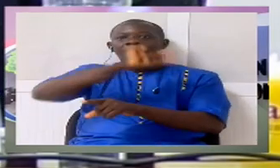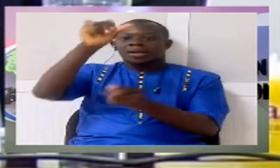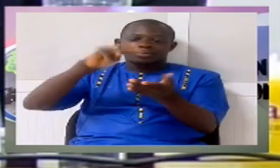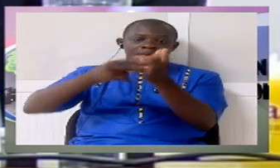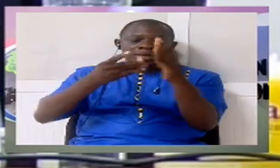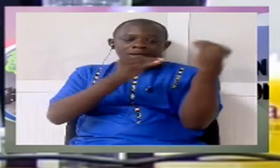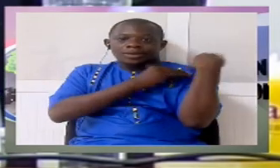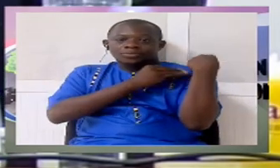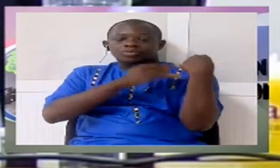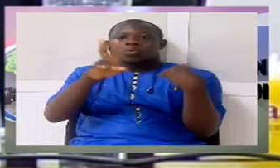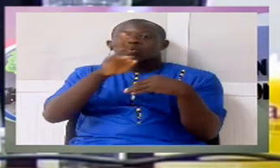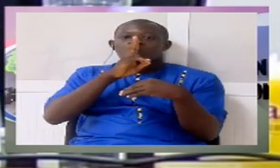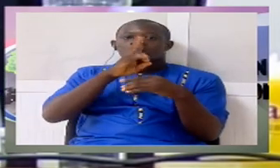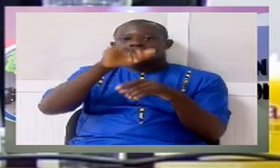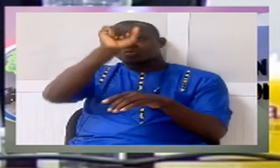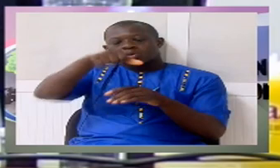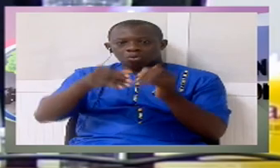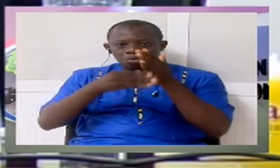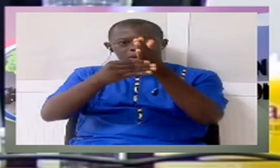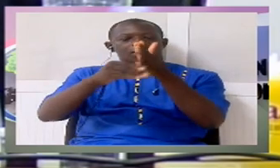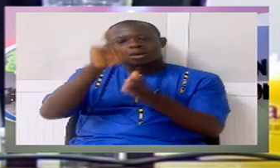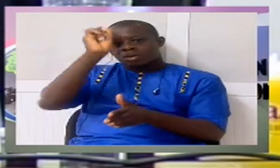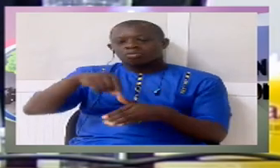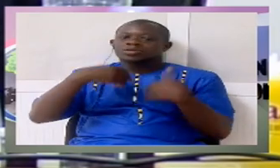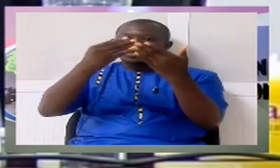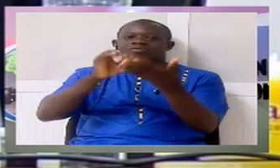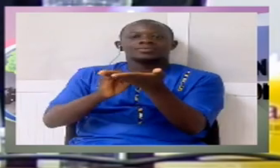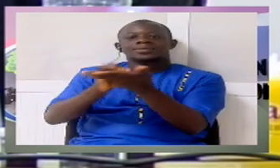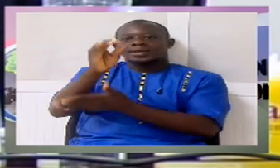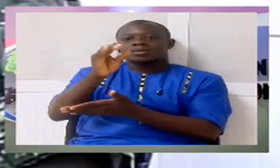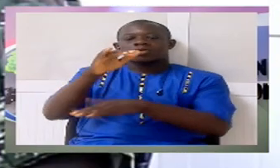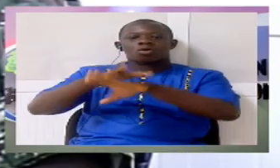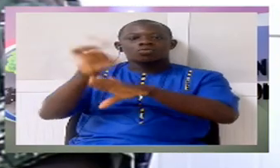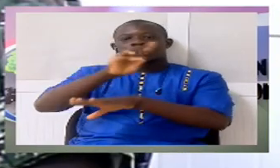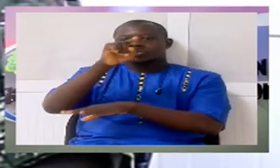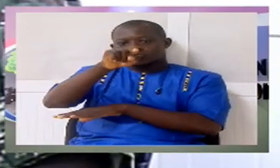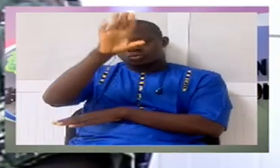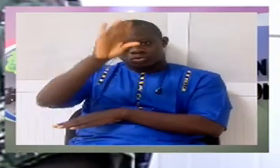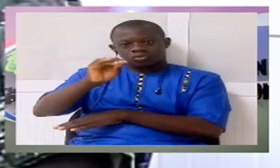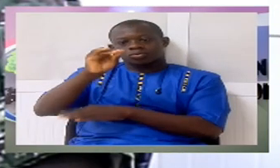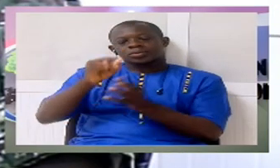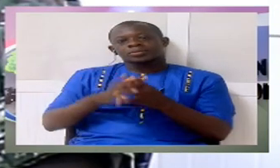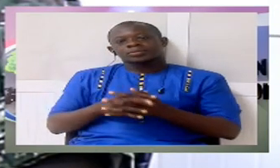responsibility of your commander to give you an order as to what to do. Te lolu waru gal la won pour